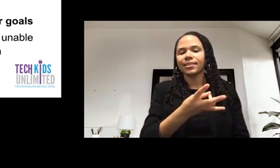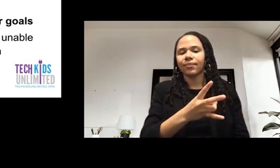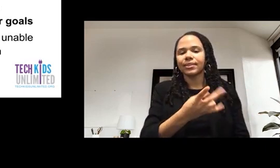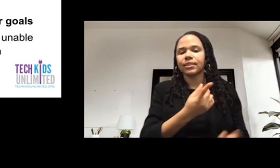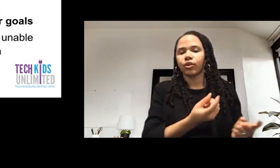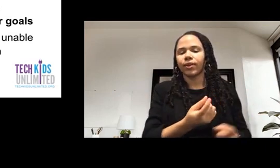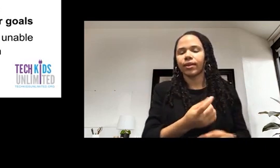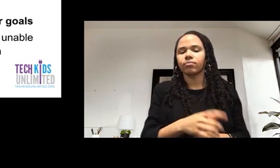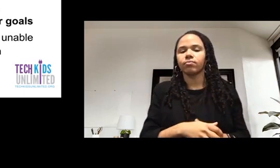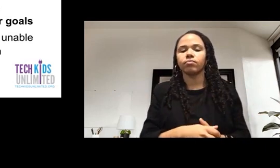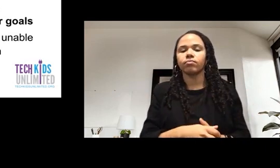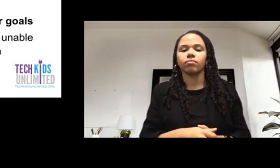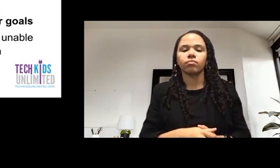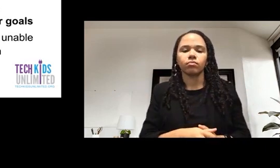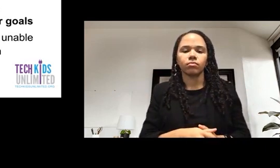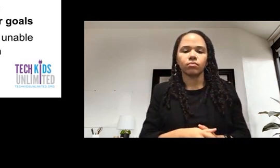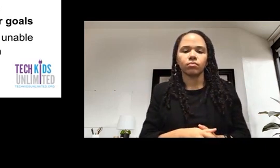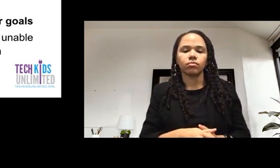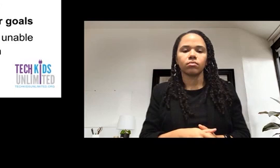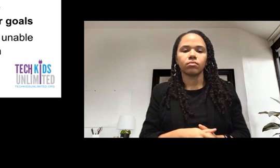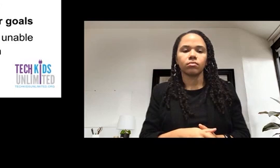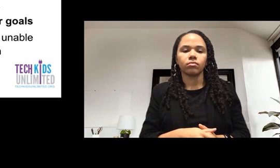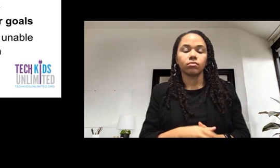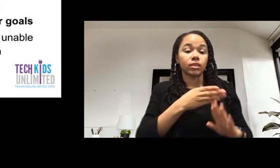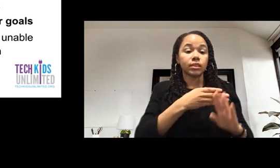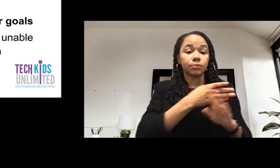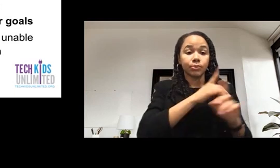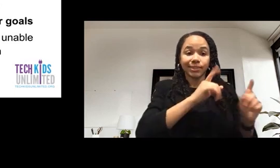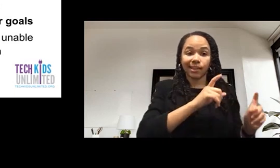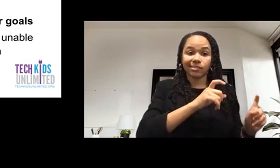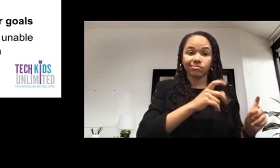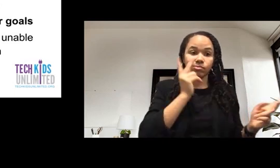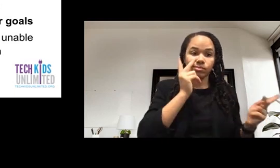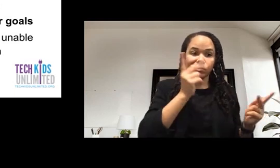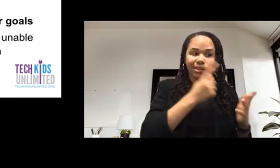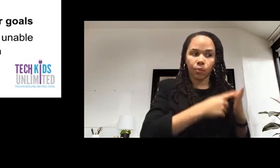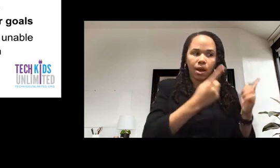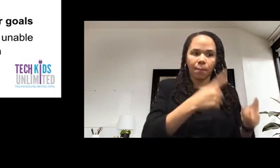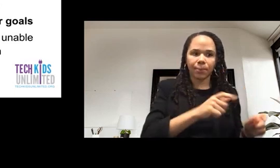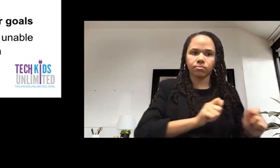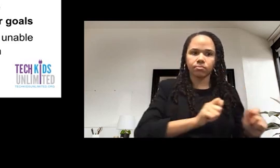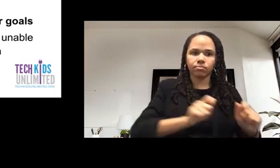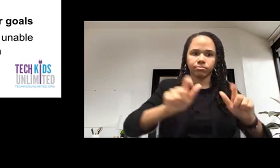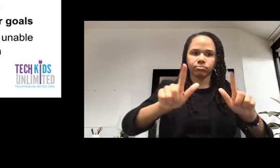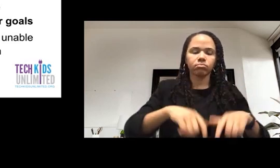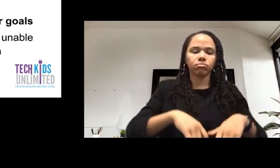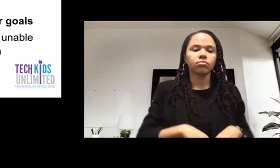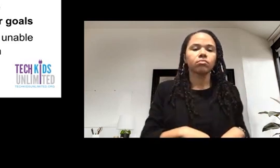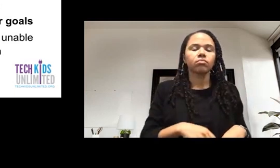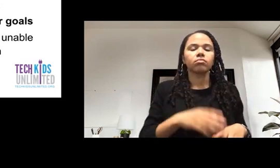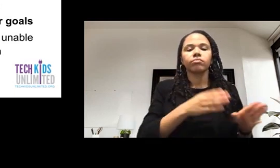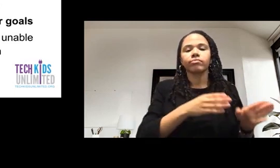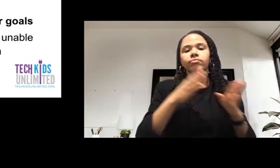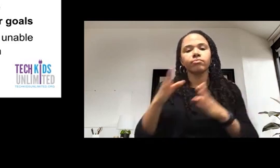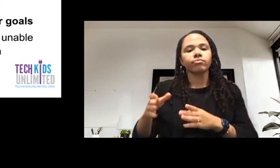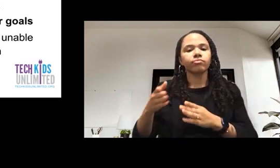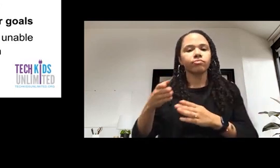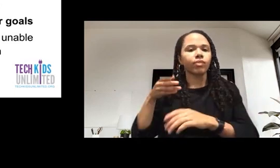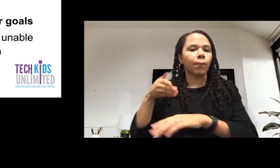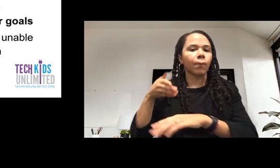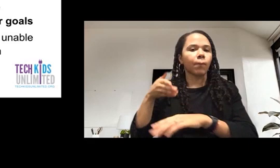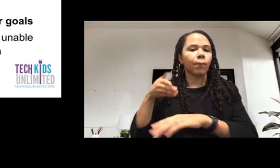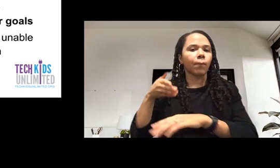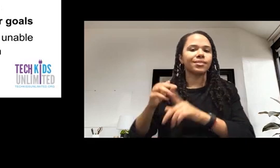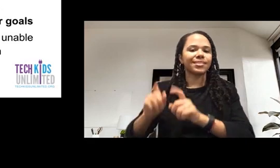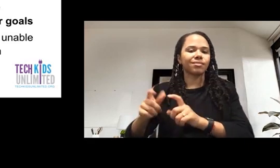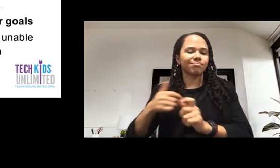at pre-test what happened, and then, at post-test. I love this this data set